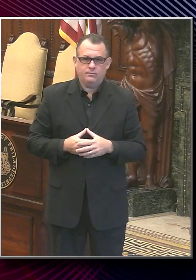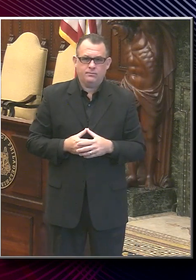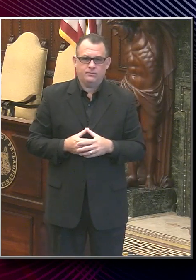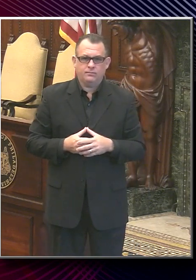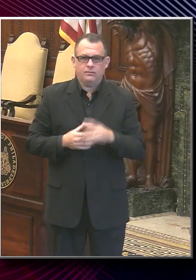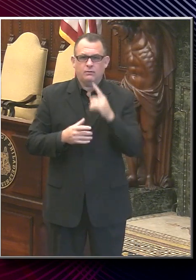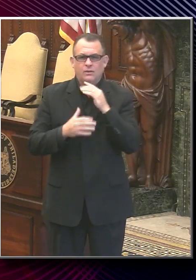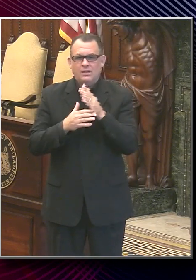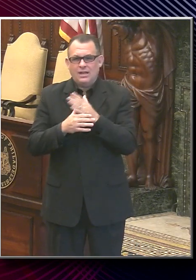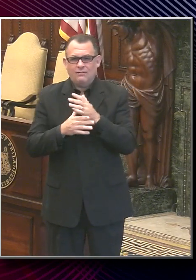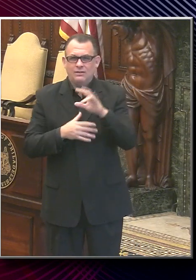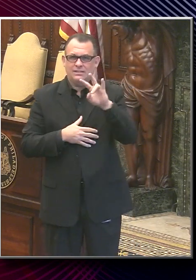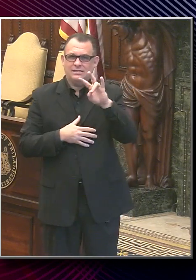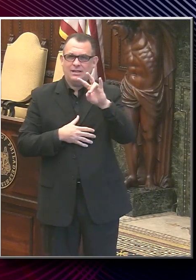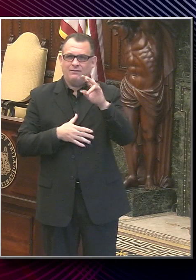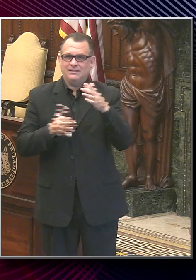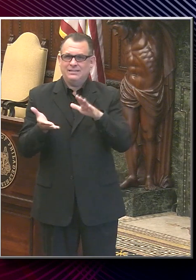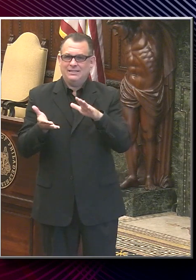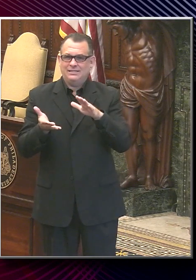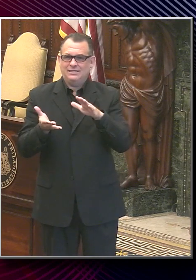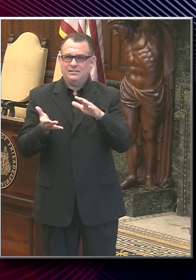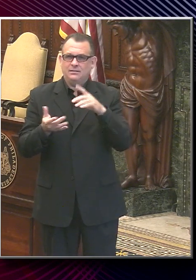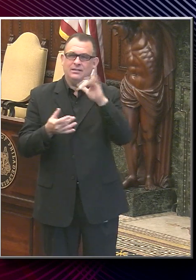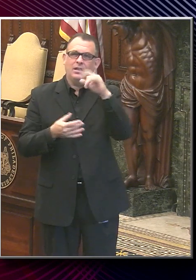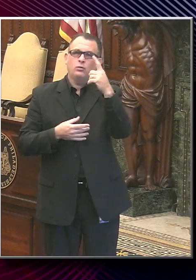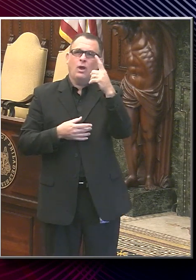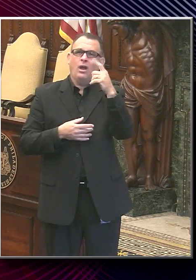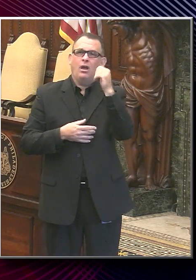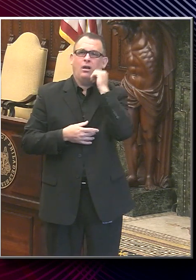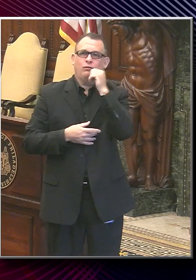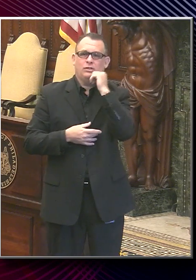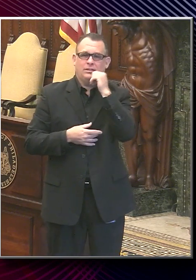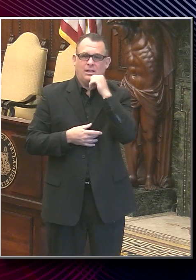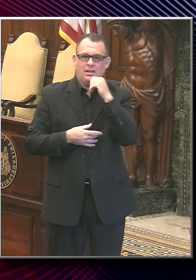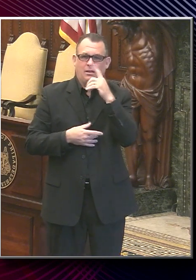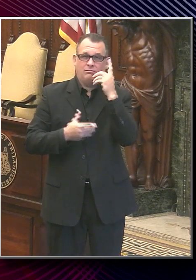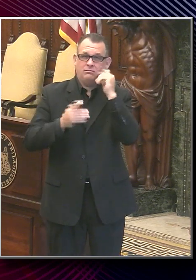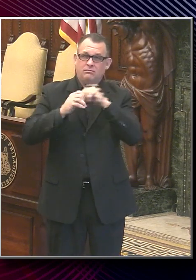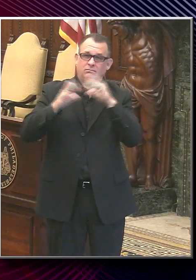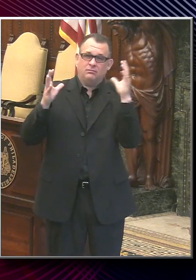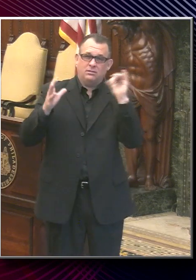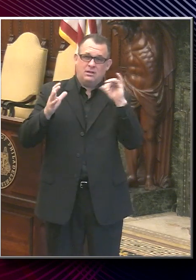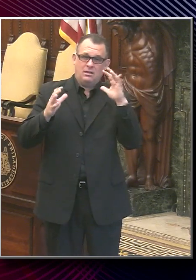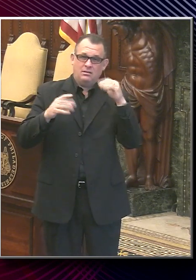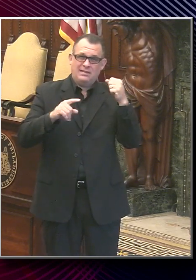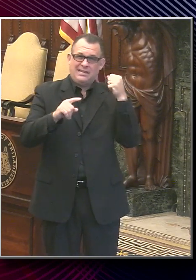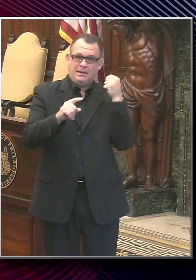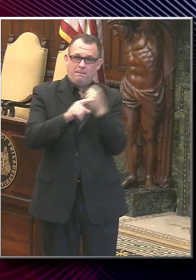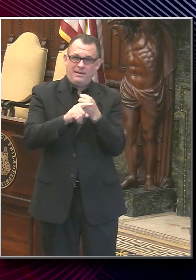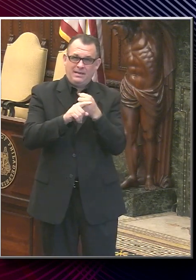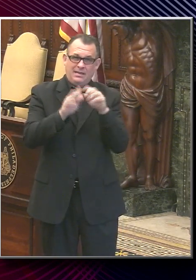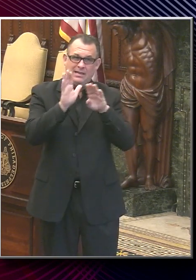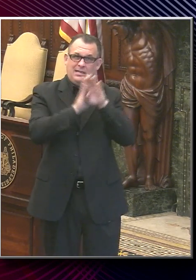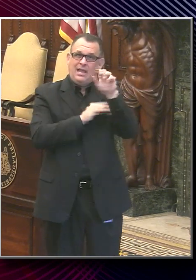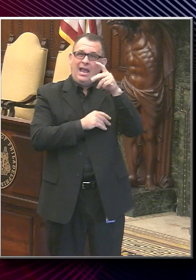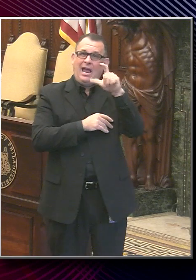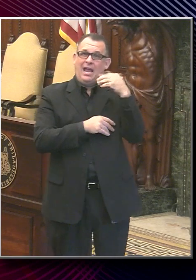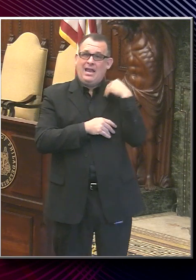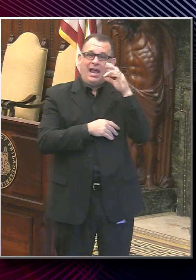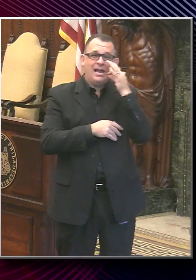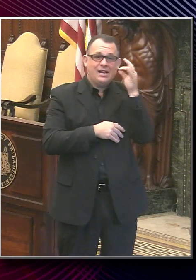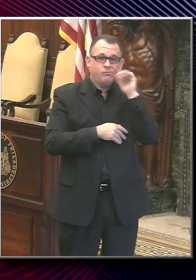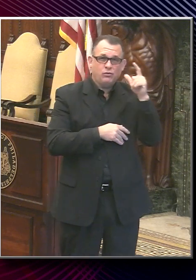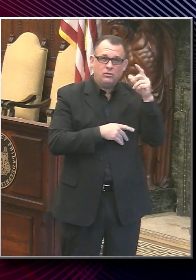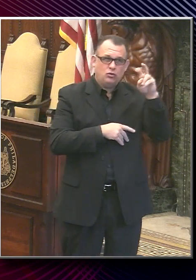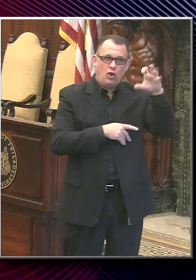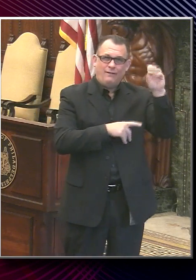per week, or about 1 per day. To put that in perspective, at the peak of the epidemic in mid-April, we were averaging nearly 250